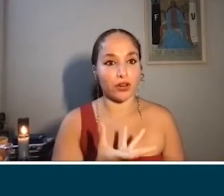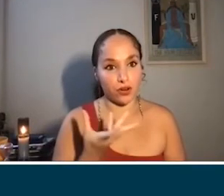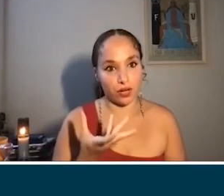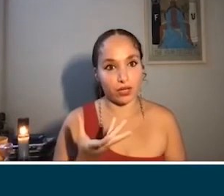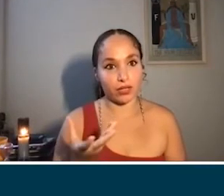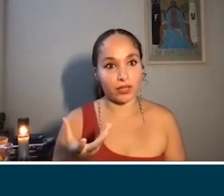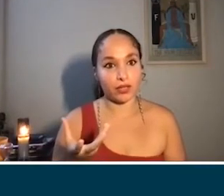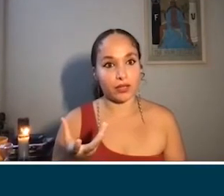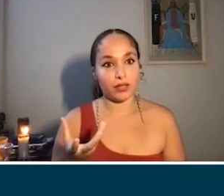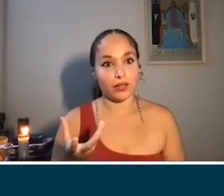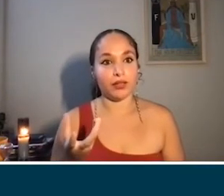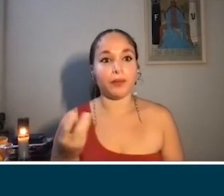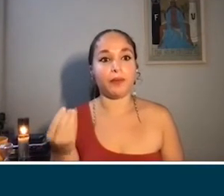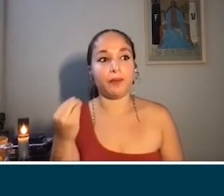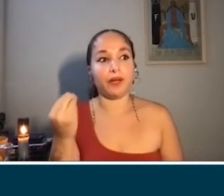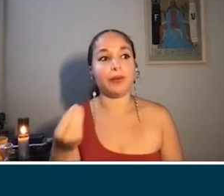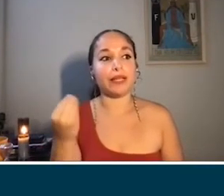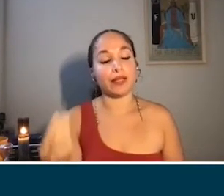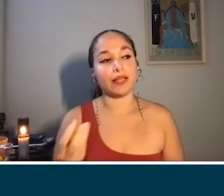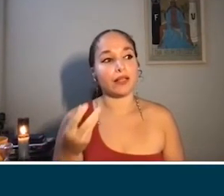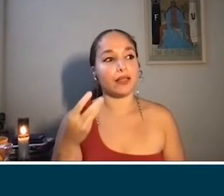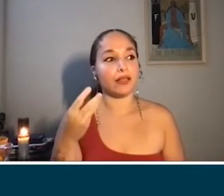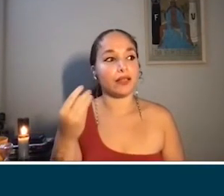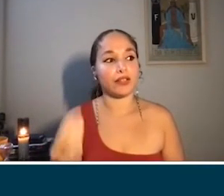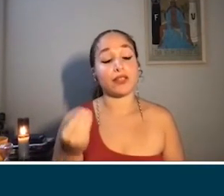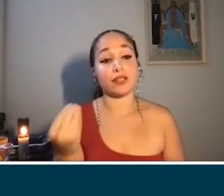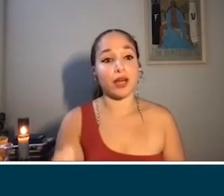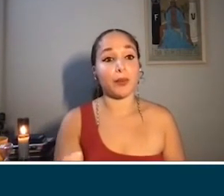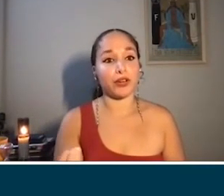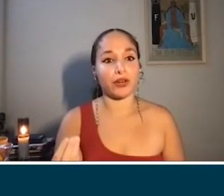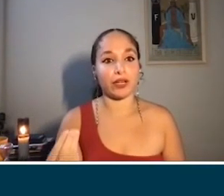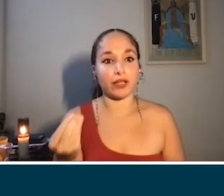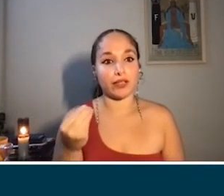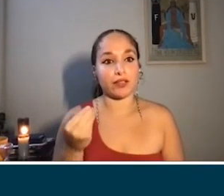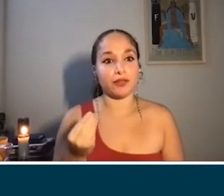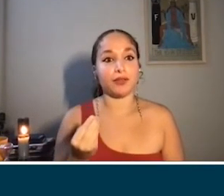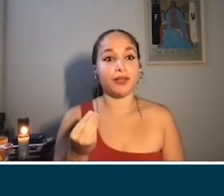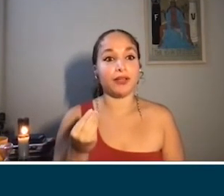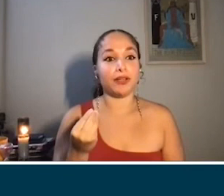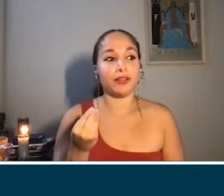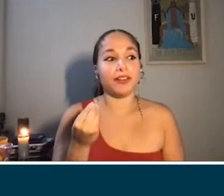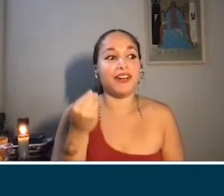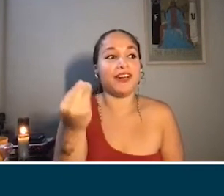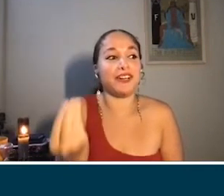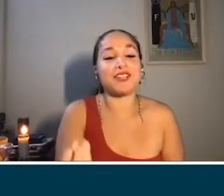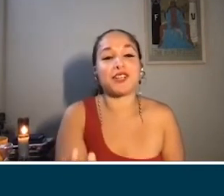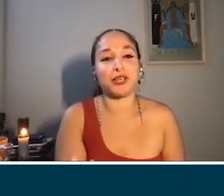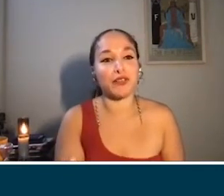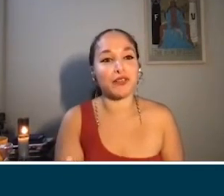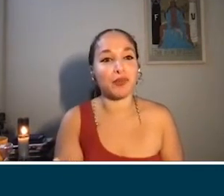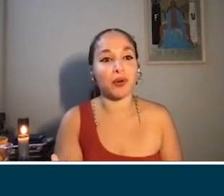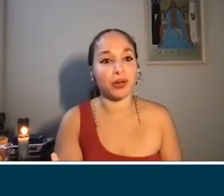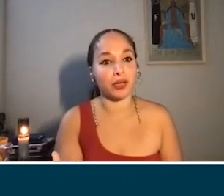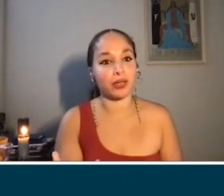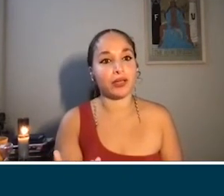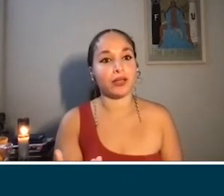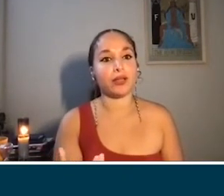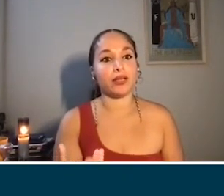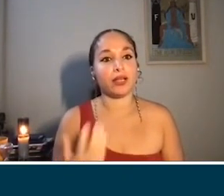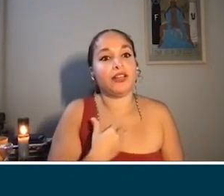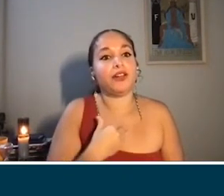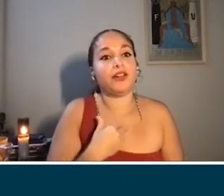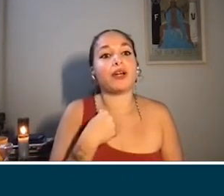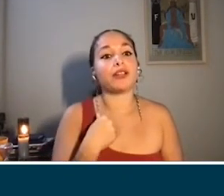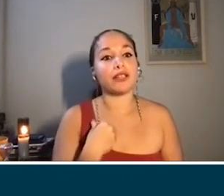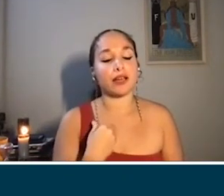in which so many of us are hurting. And the way we think there is to stop the hurting is to hurt each other